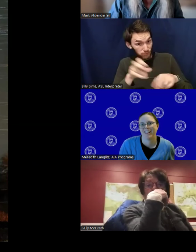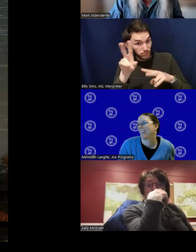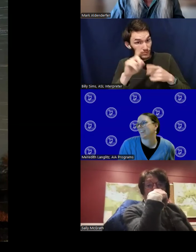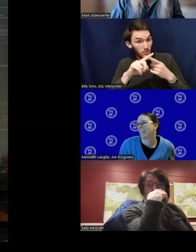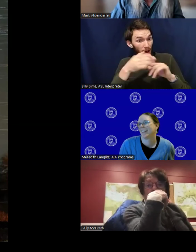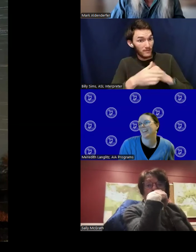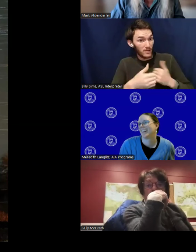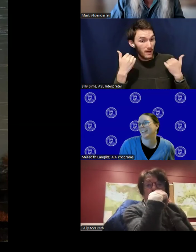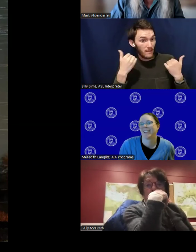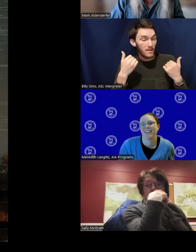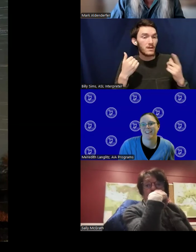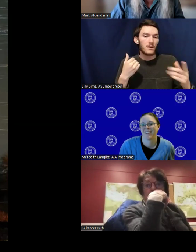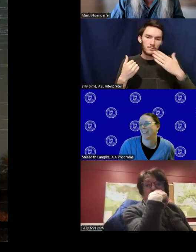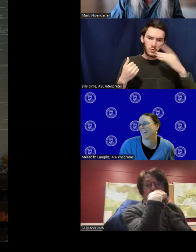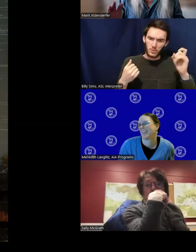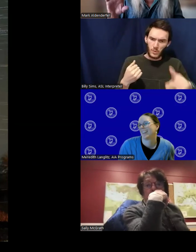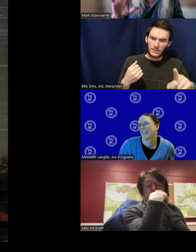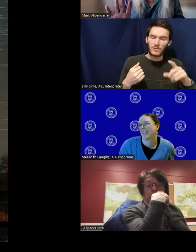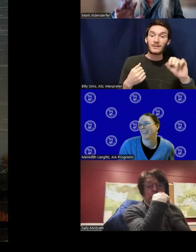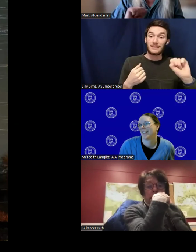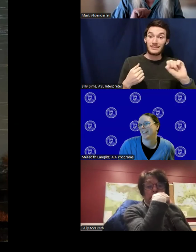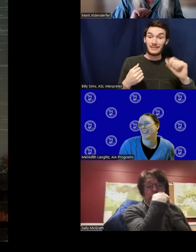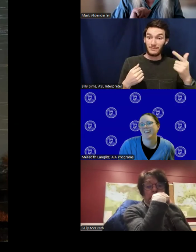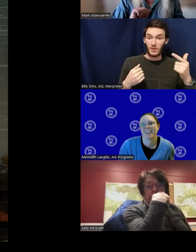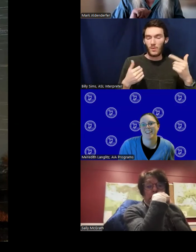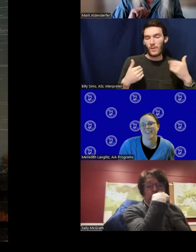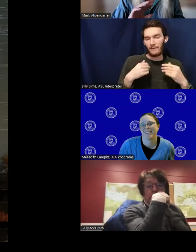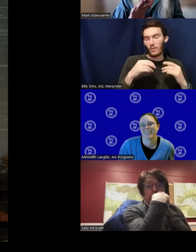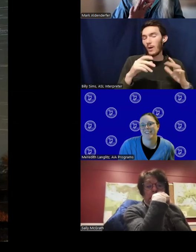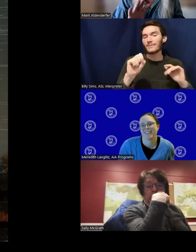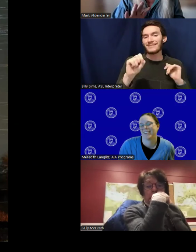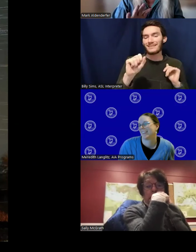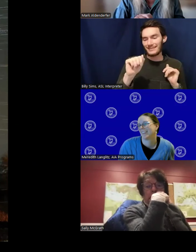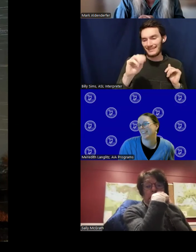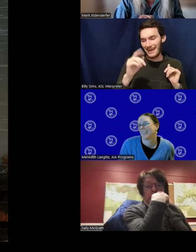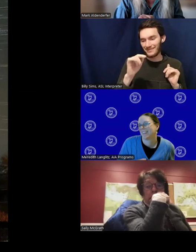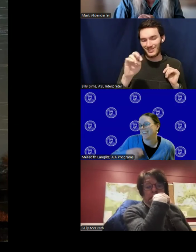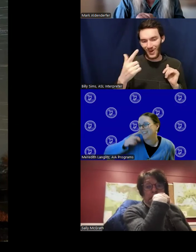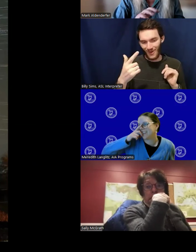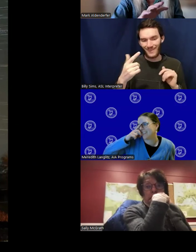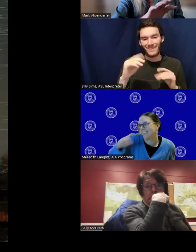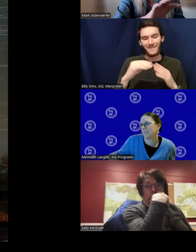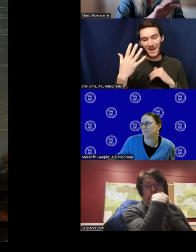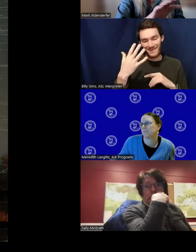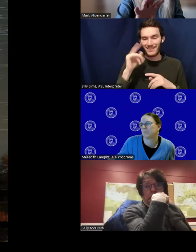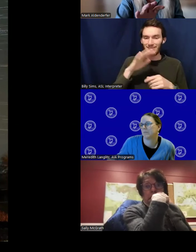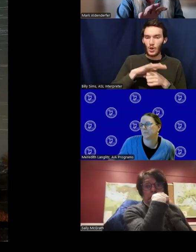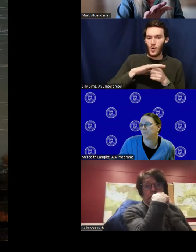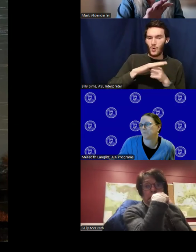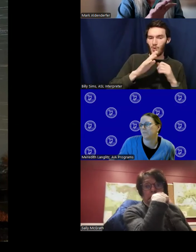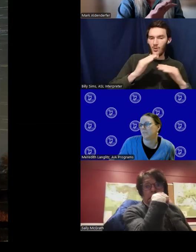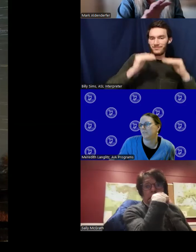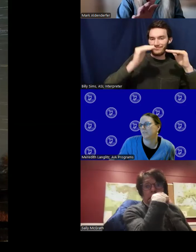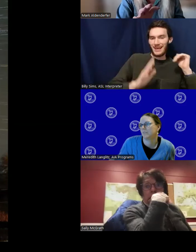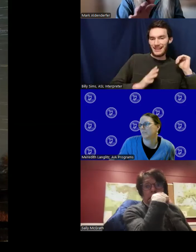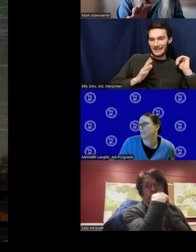And in fact, at Samdong, we have Samdong 5, which is the local elite. And then on the other tombs,